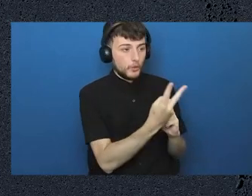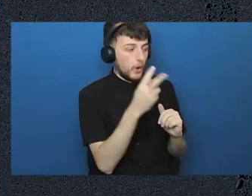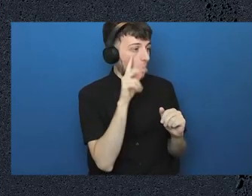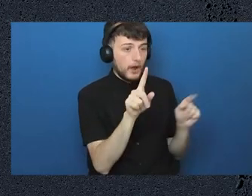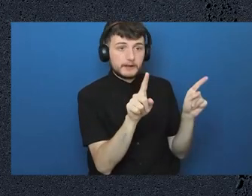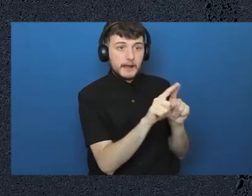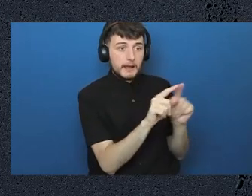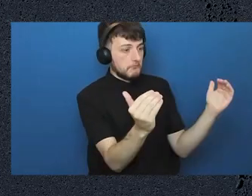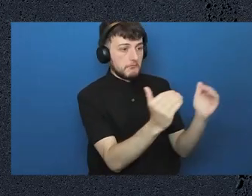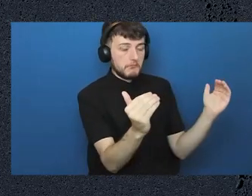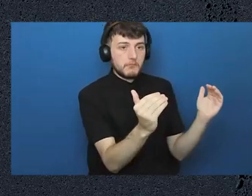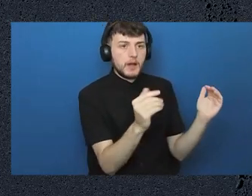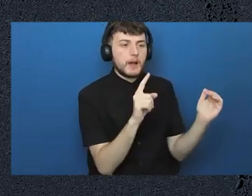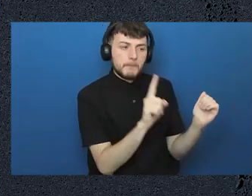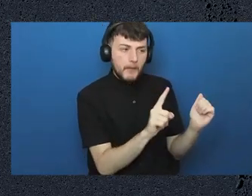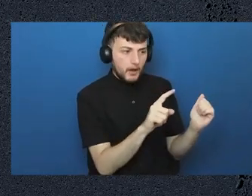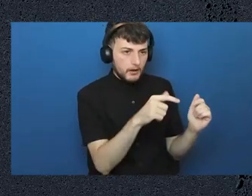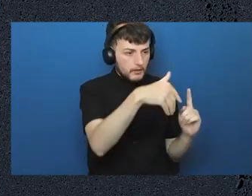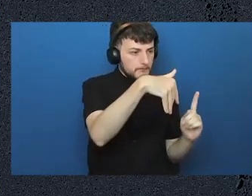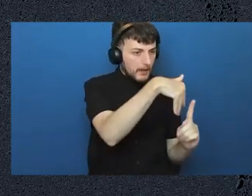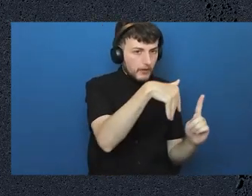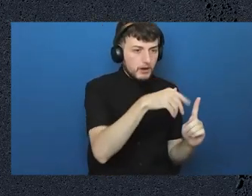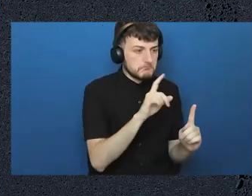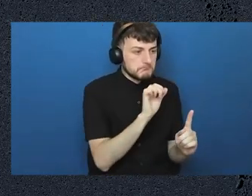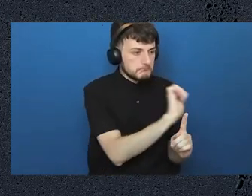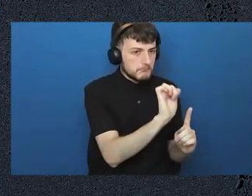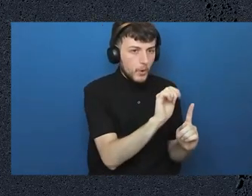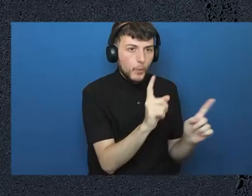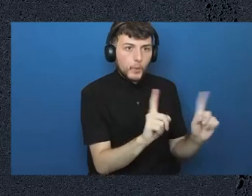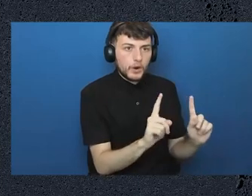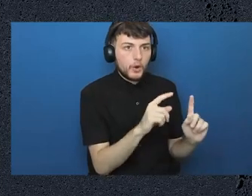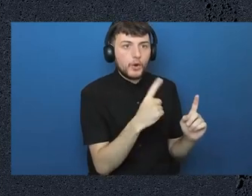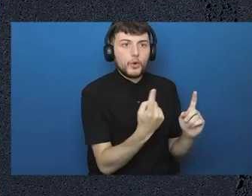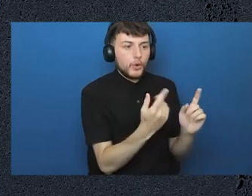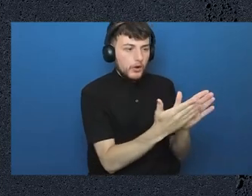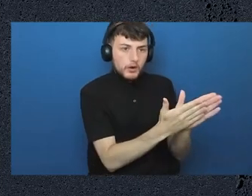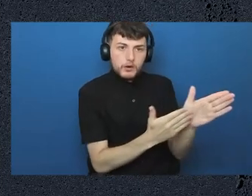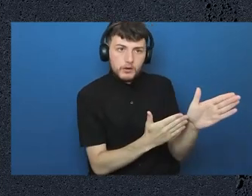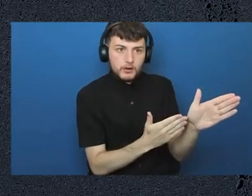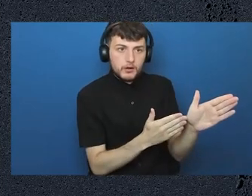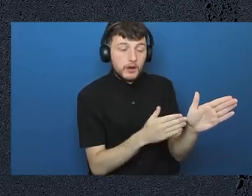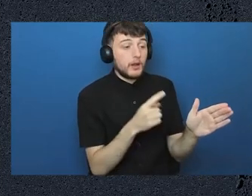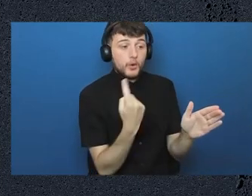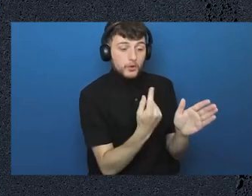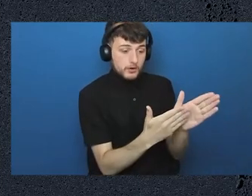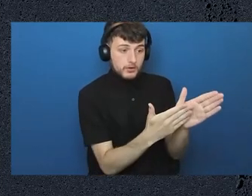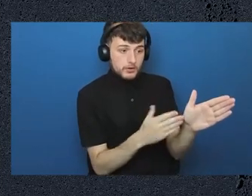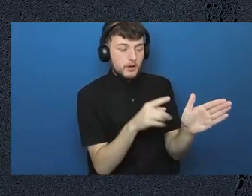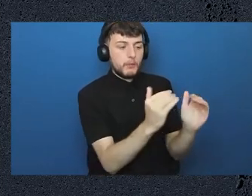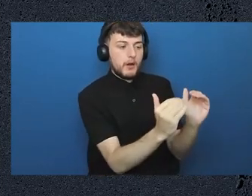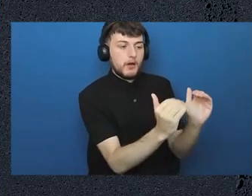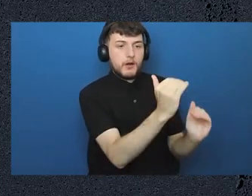disadvantaged due to background or some other reason? And they were the ones who were notched up a little